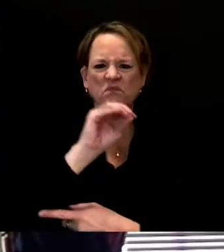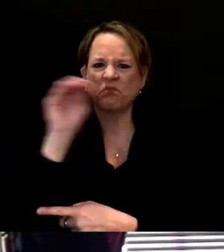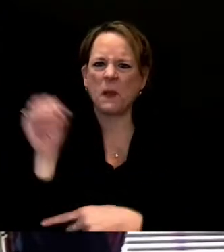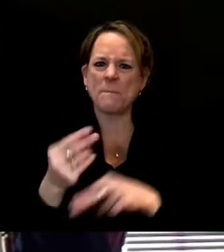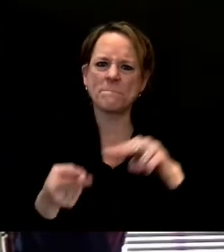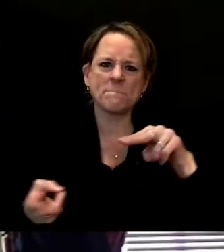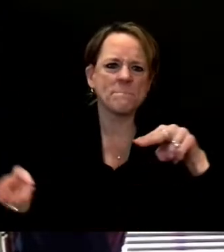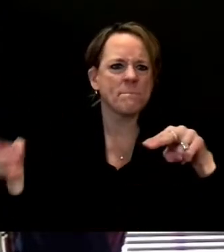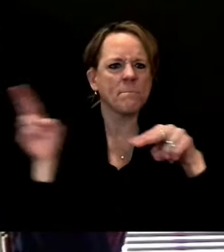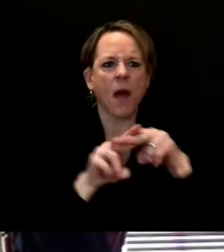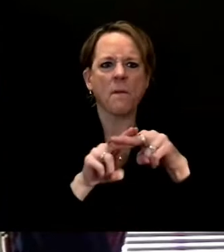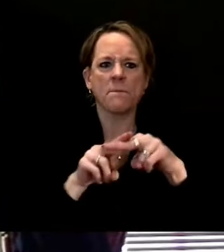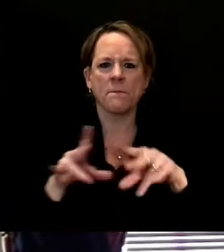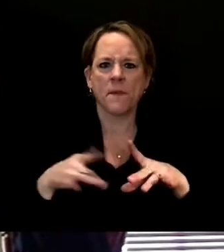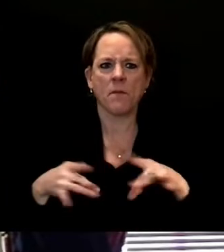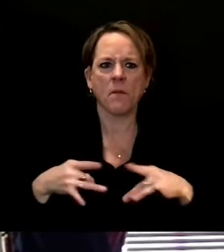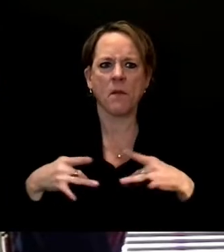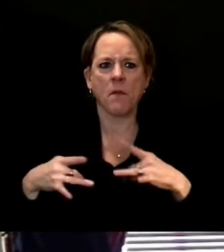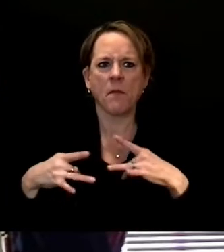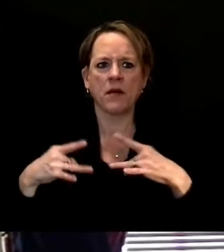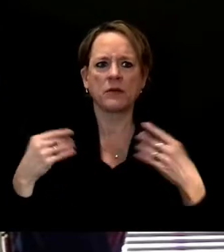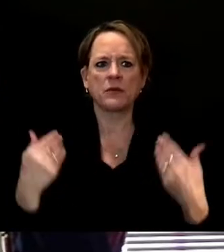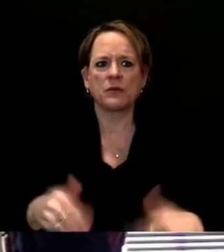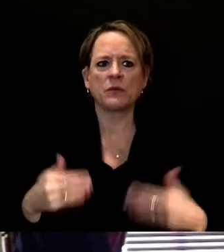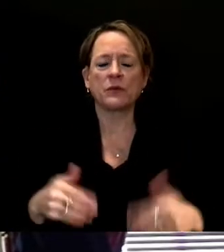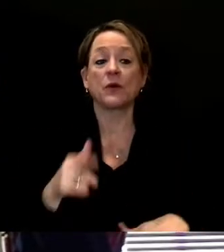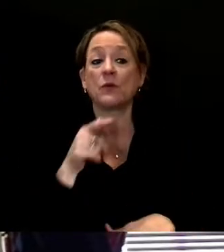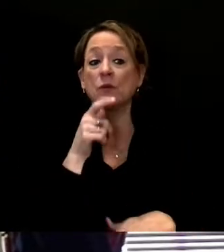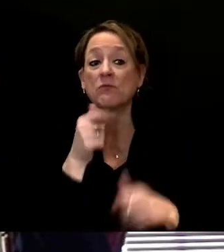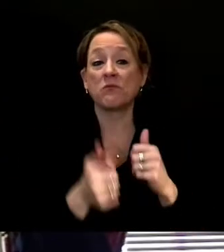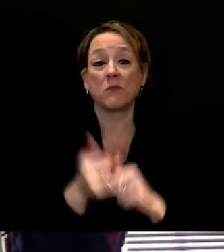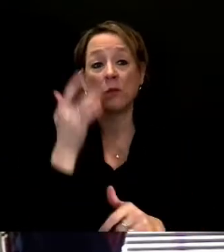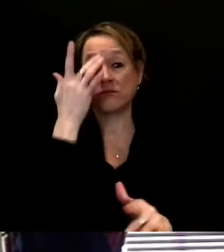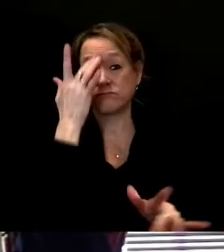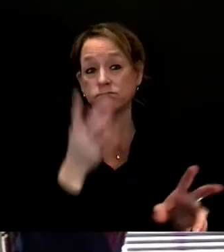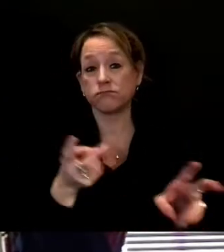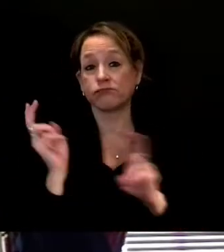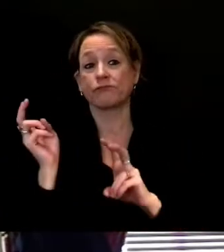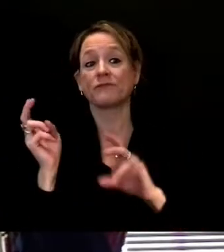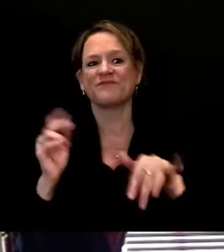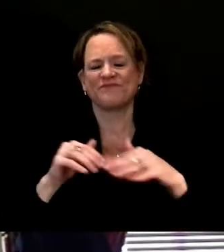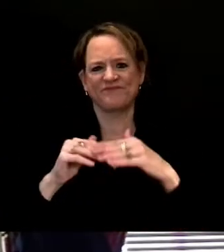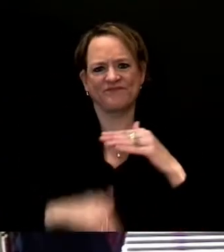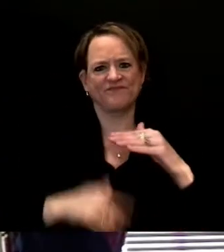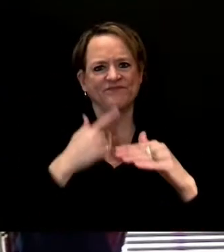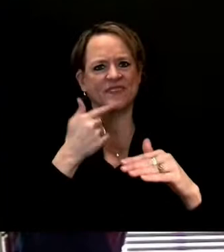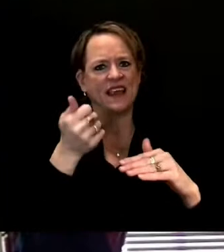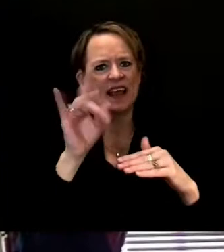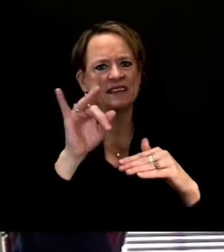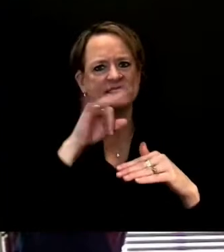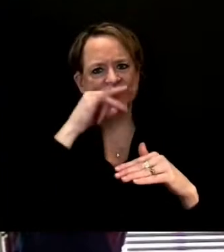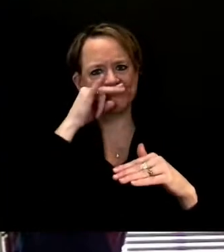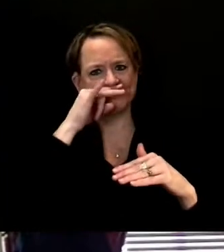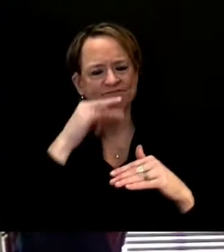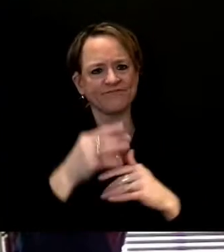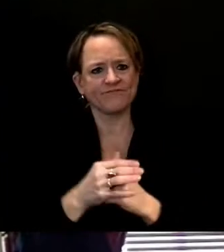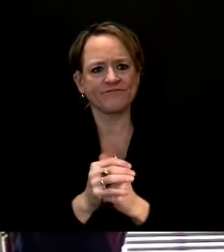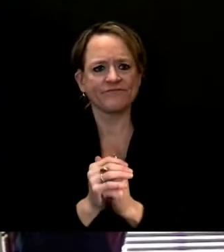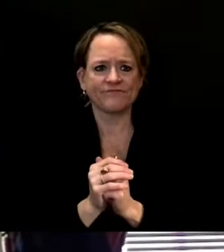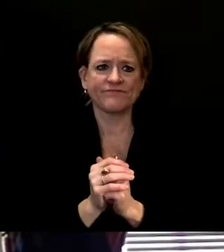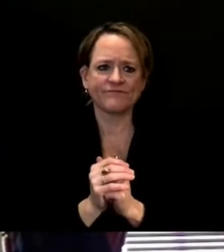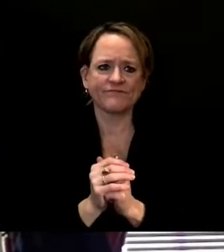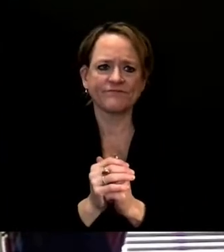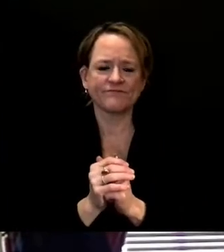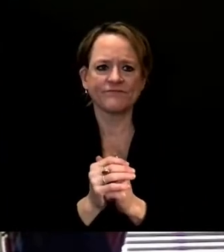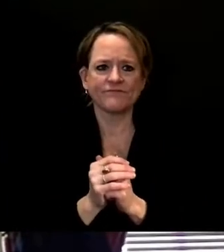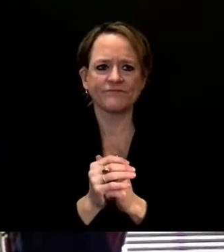of cases. Obviously, this has a significant and serious effect on our healthcare systems. We've all seen the tragic